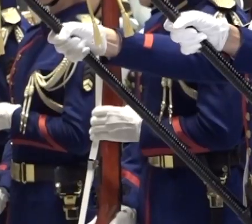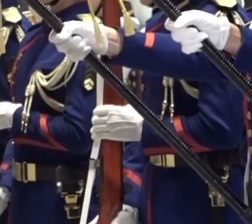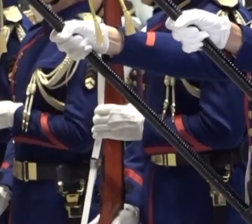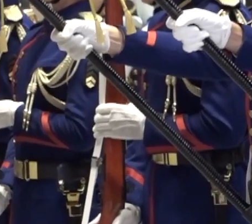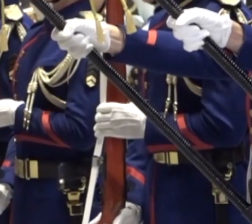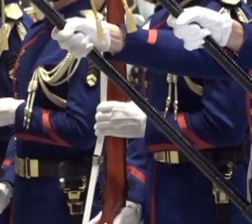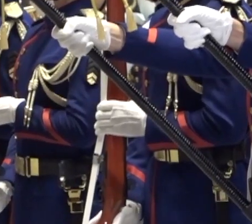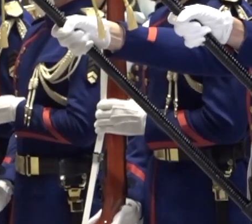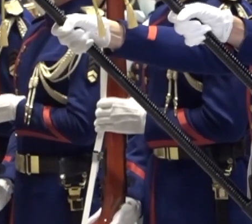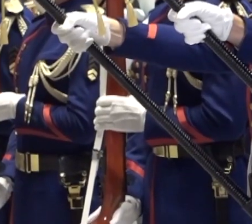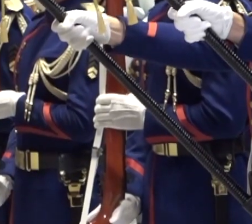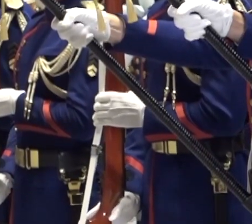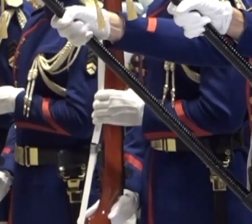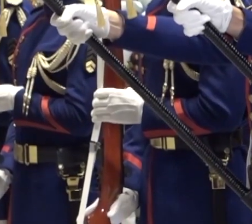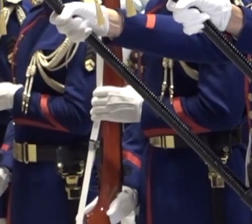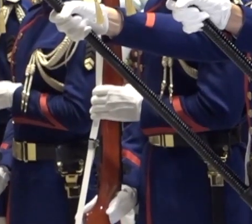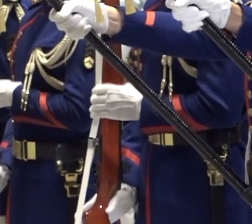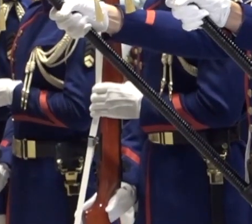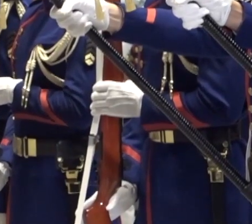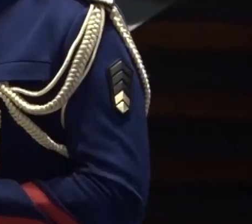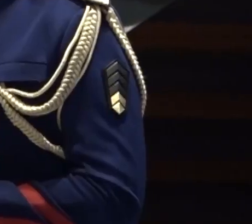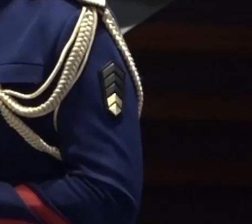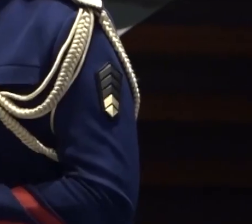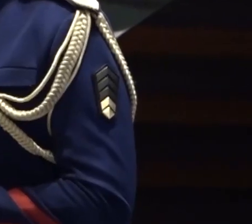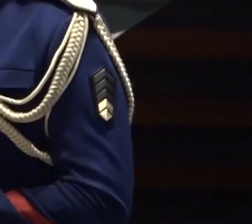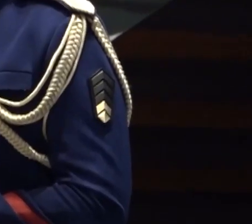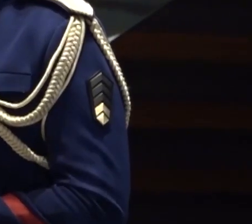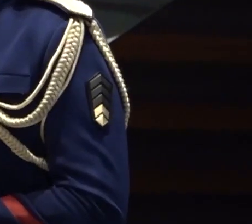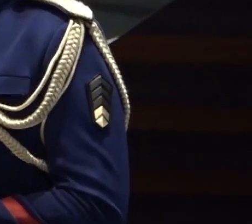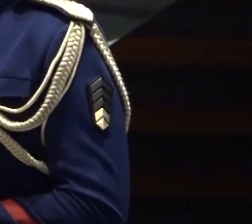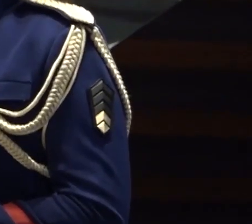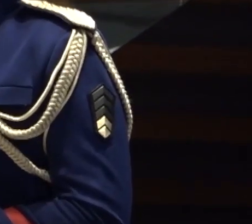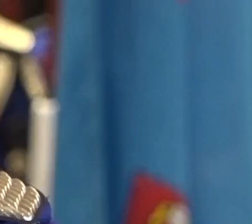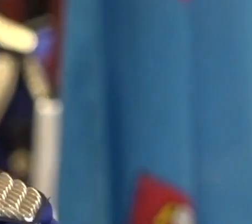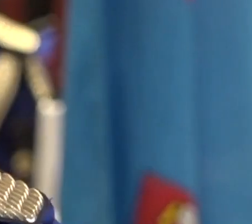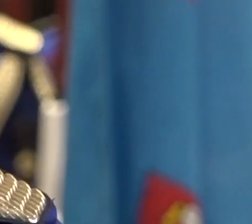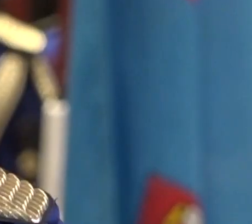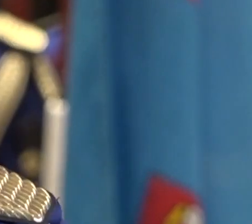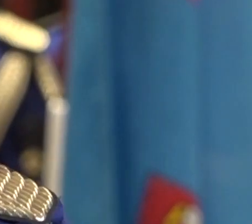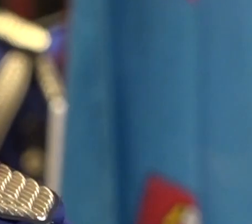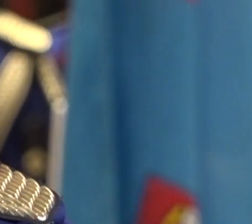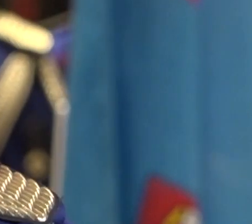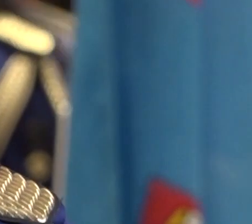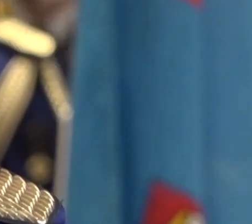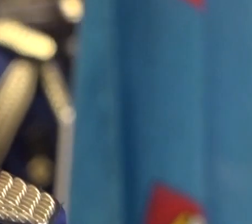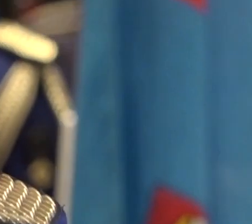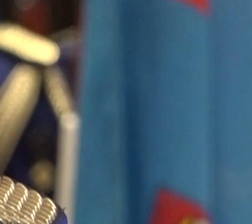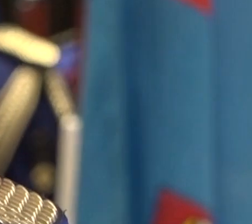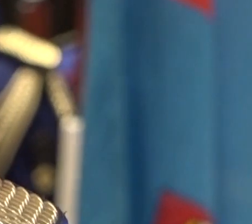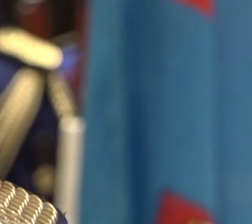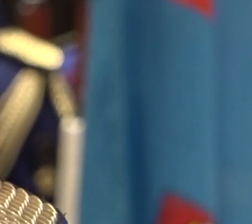regional peace and stability. I therefore wish, Mr. Speaker, sir, to acknowledge the